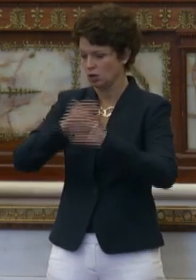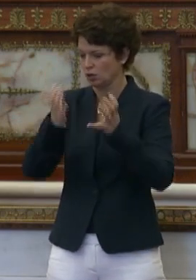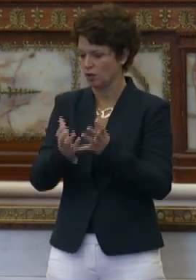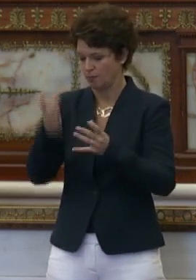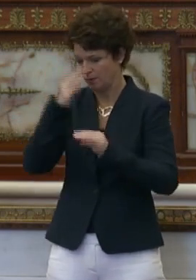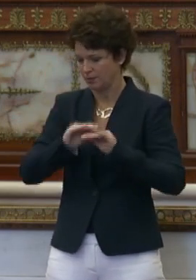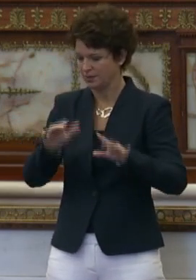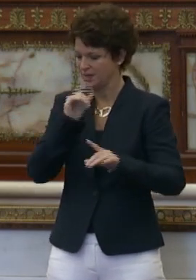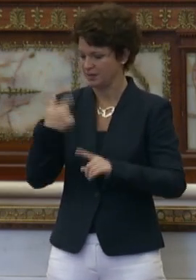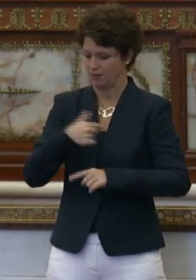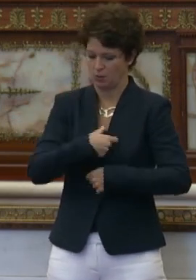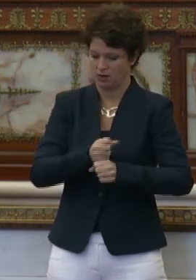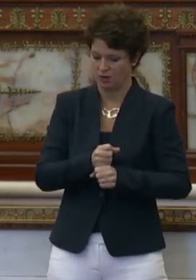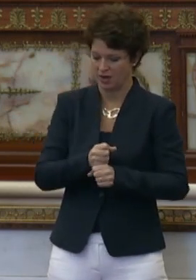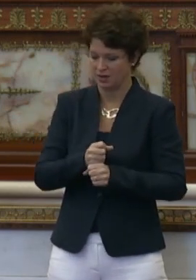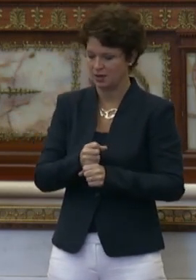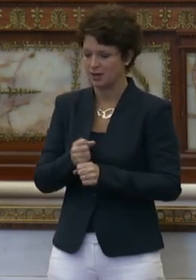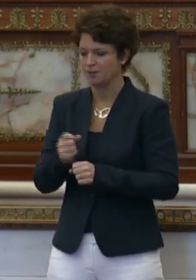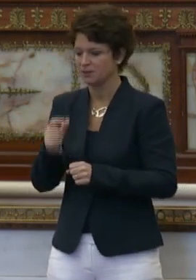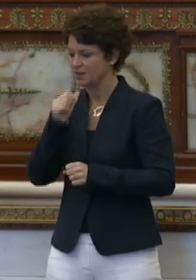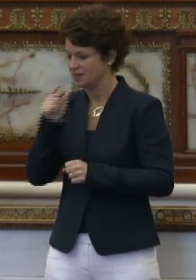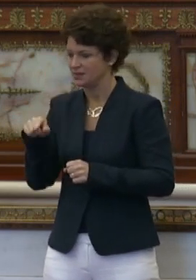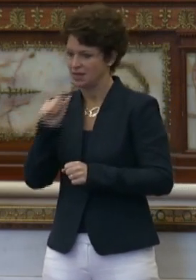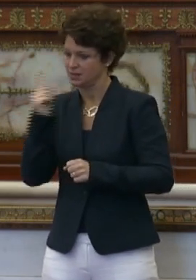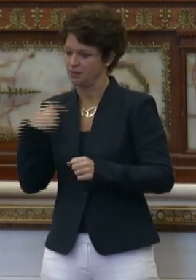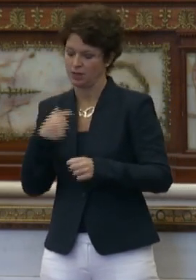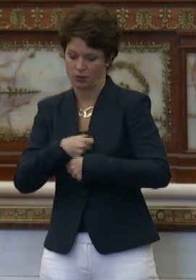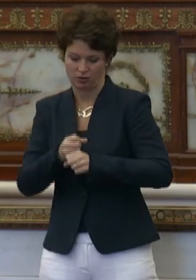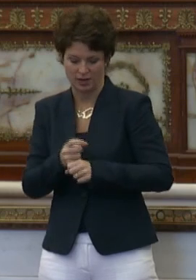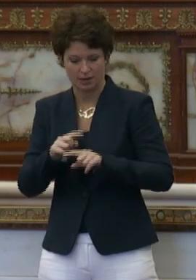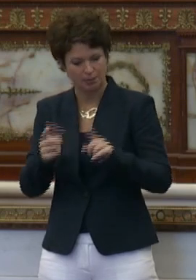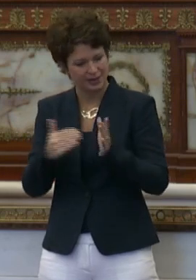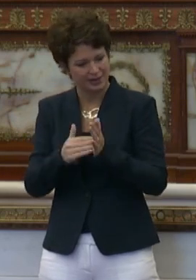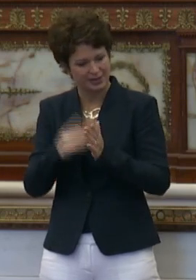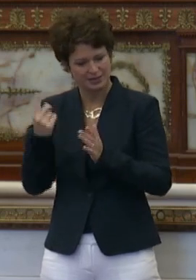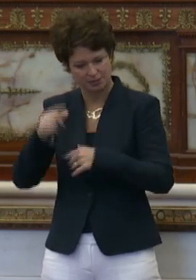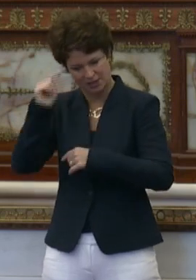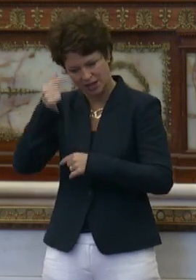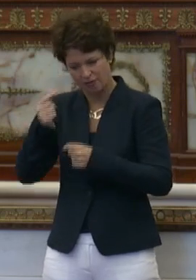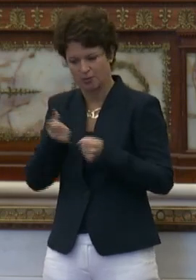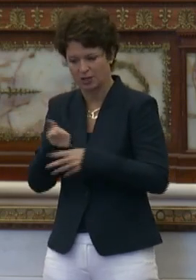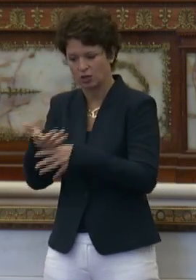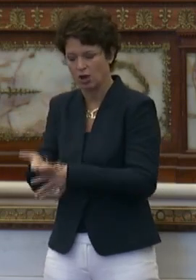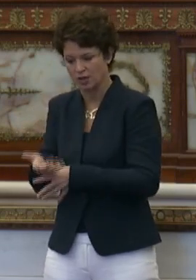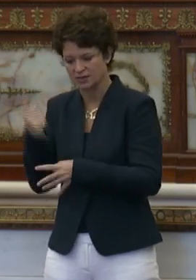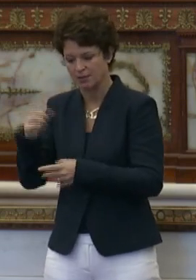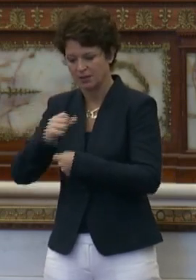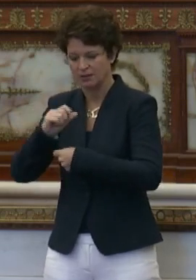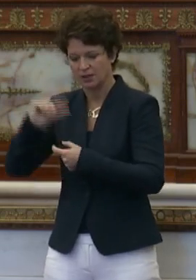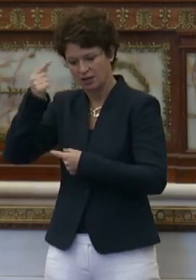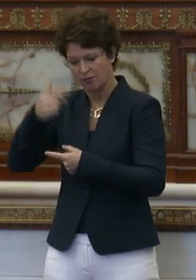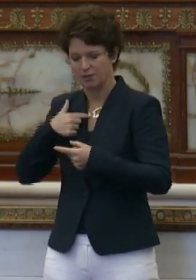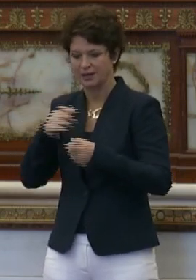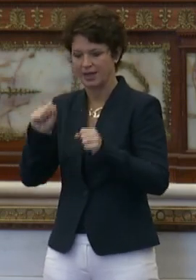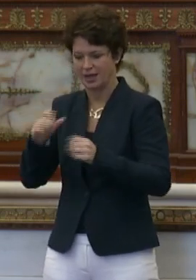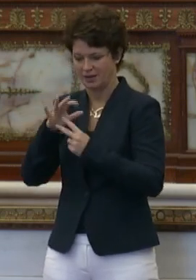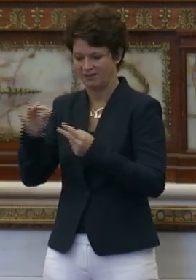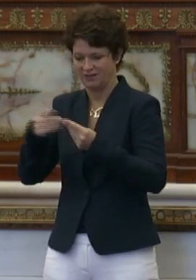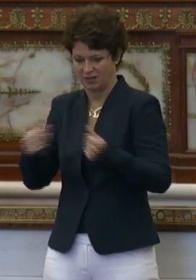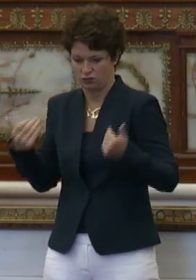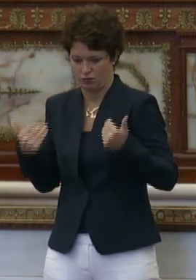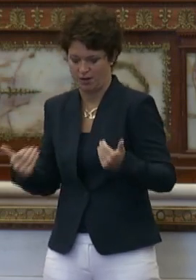something we created. The wealth gap is not something we created either. It's something the government created, and it's something the government has a choice to fix at this